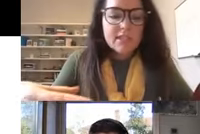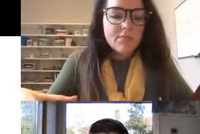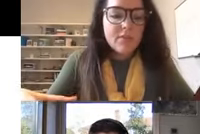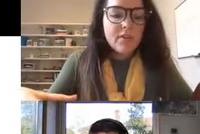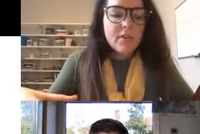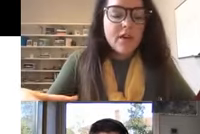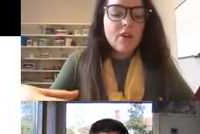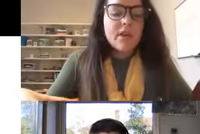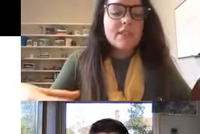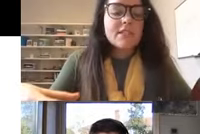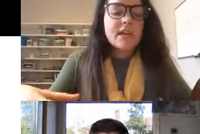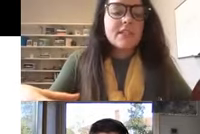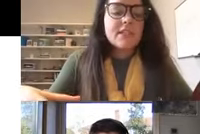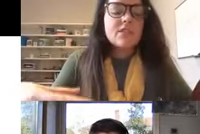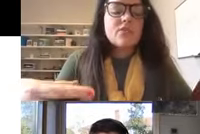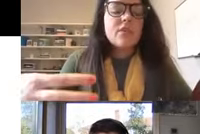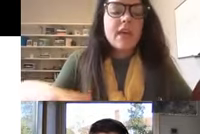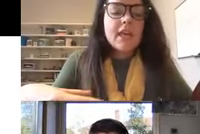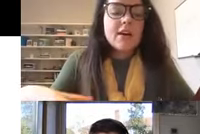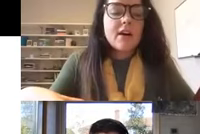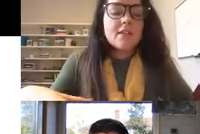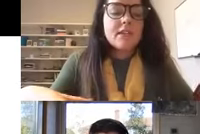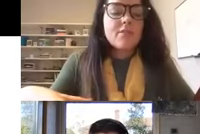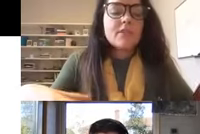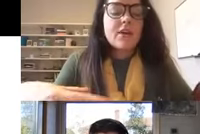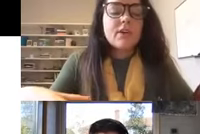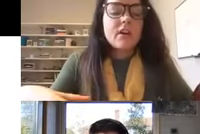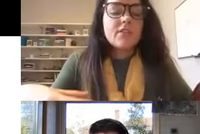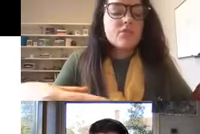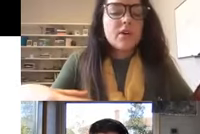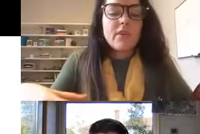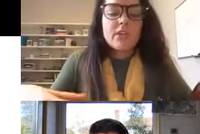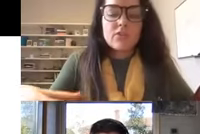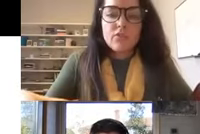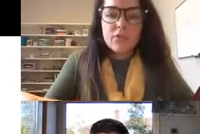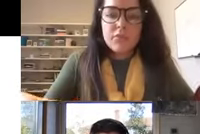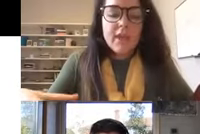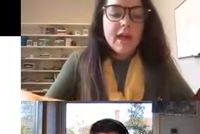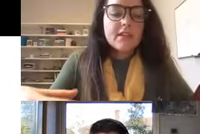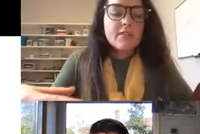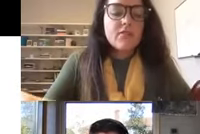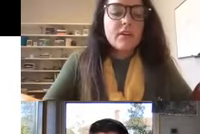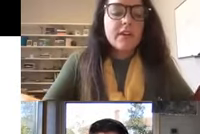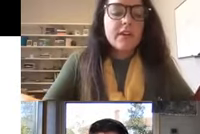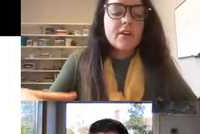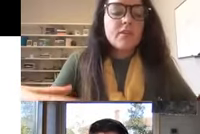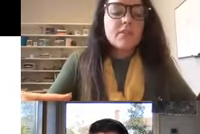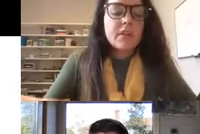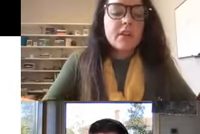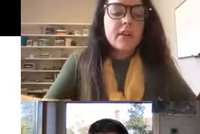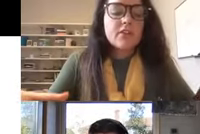remarkably simple. A racist idea is, quote, "any concept that regards one racial group as inferior